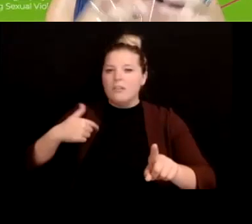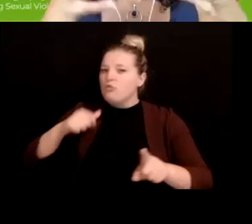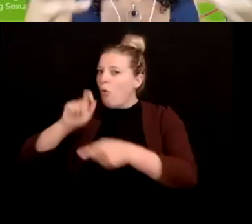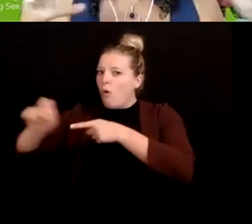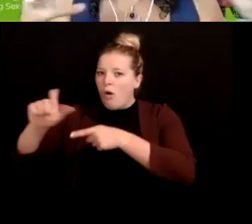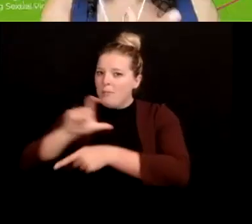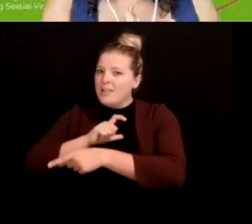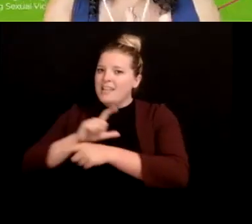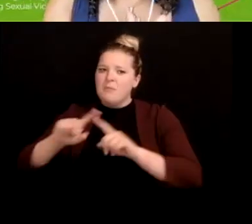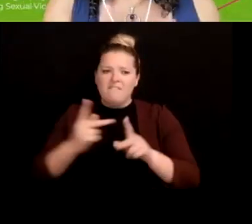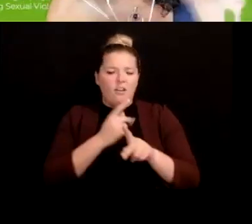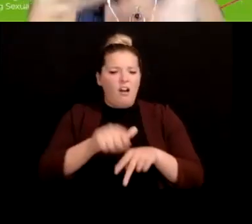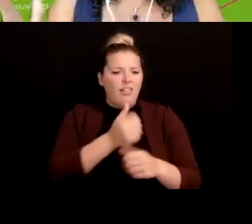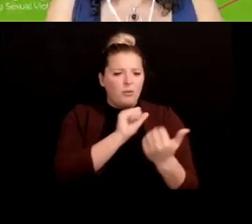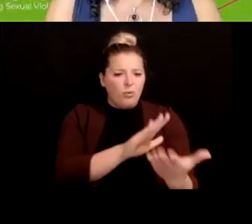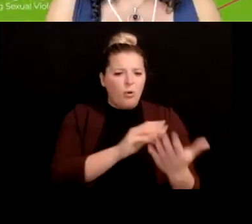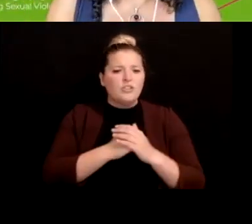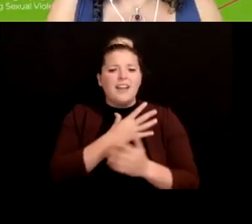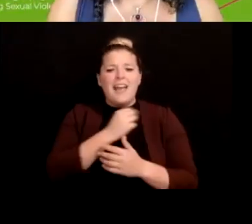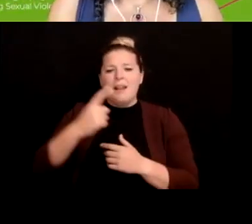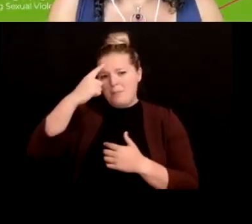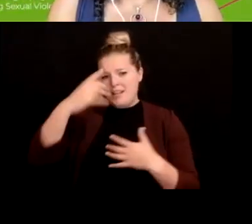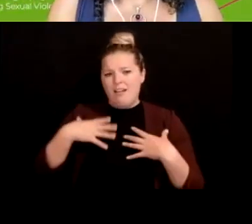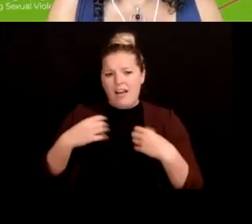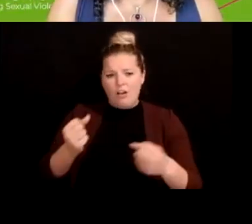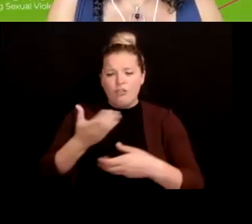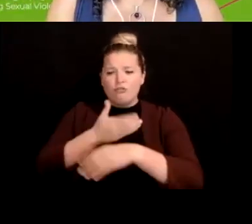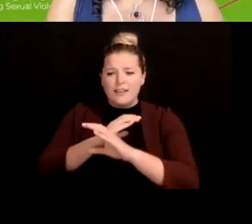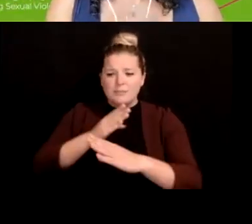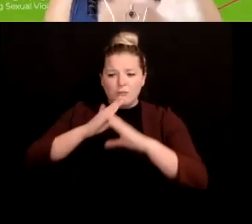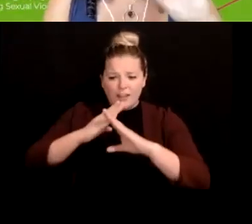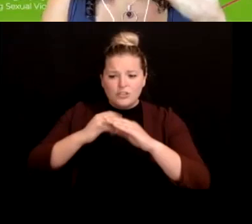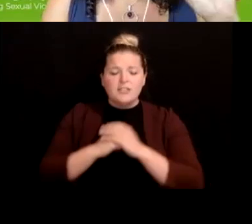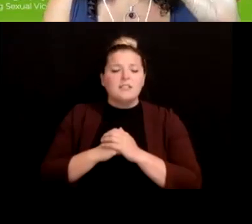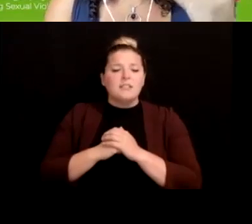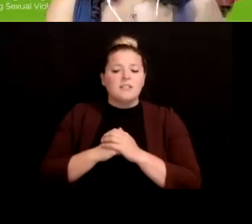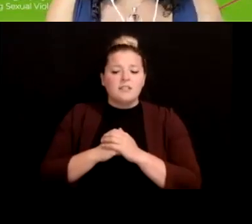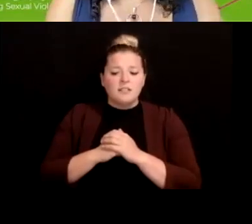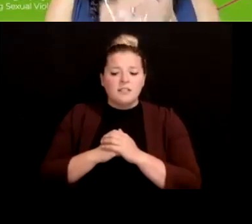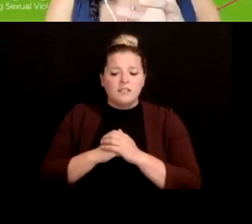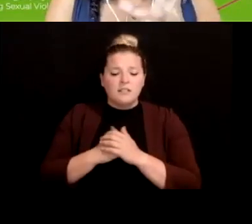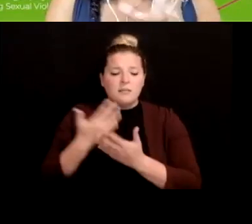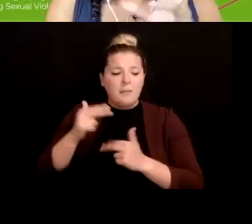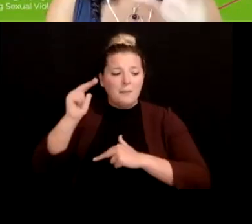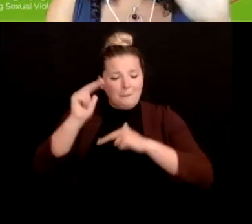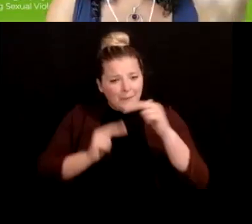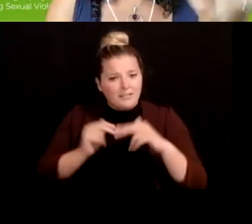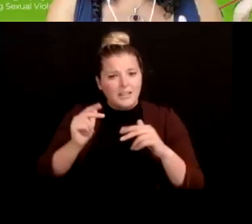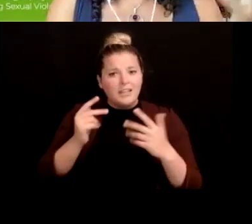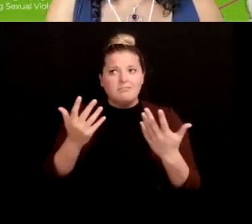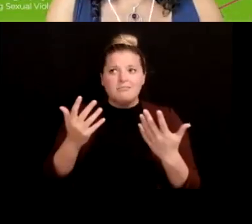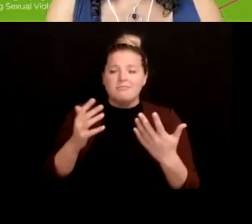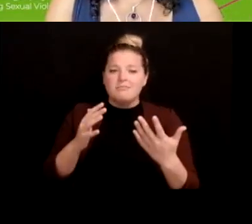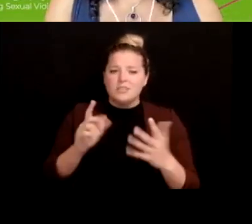health crisis prevention and not just responding in a moment of crisis, whether it's building individual conversations